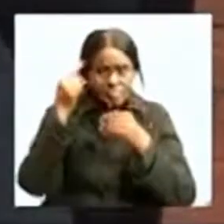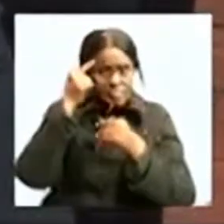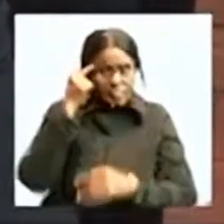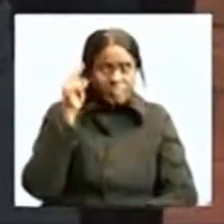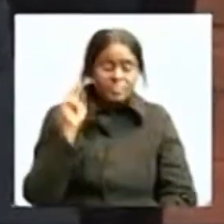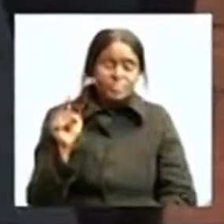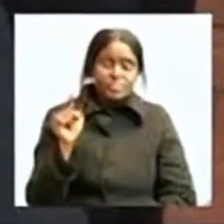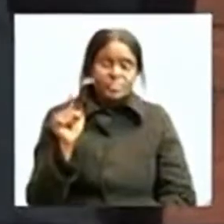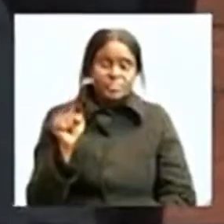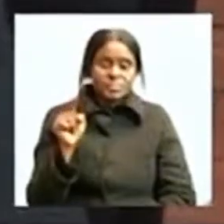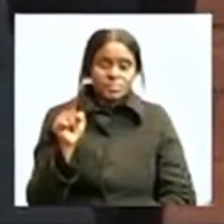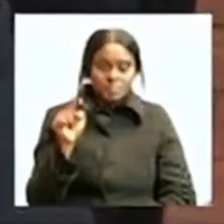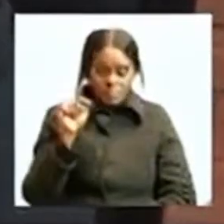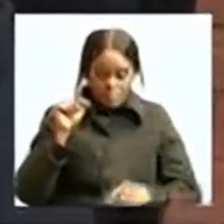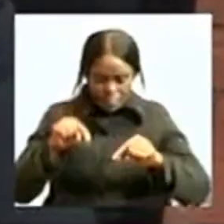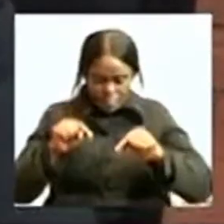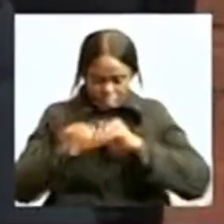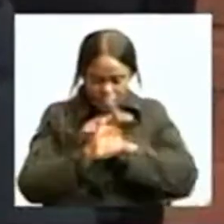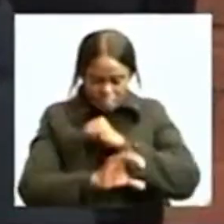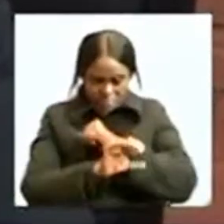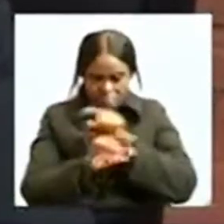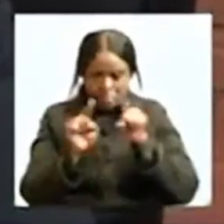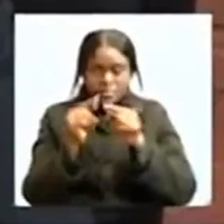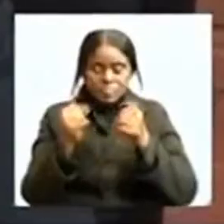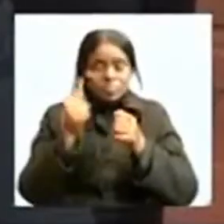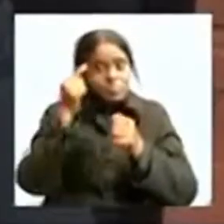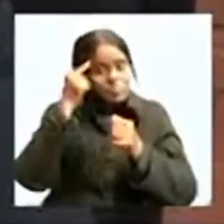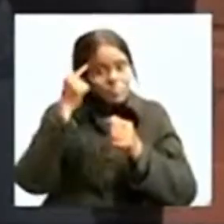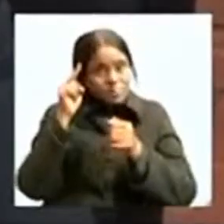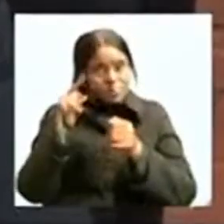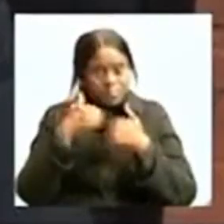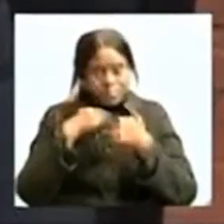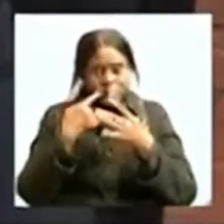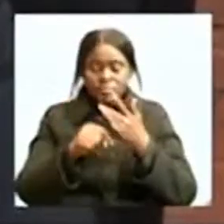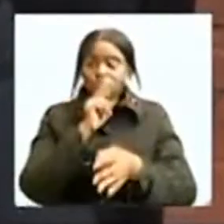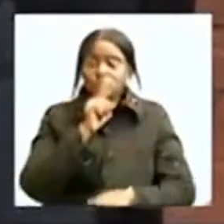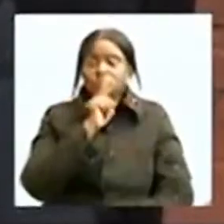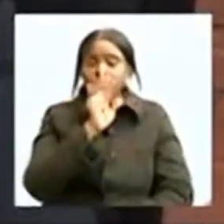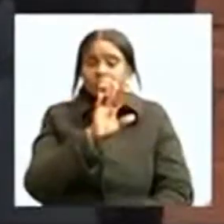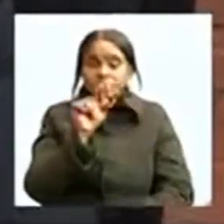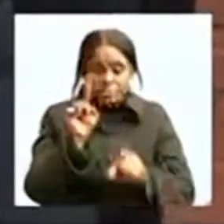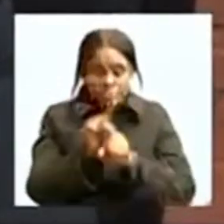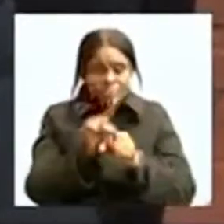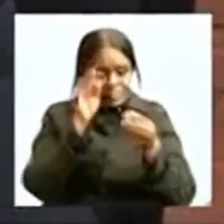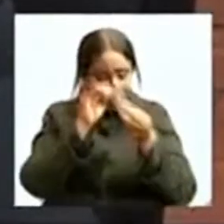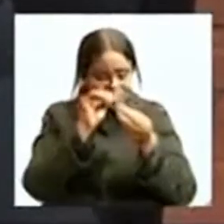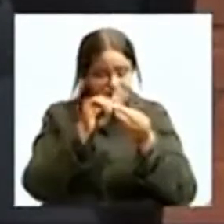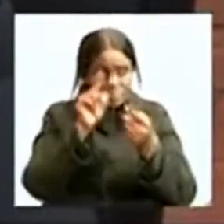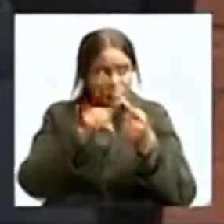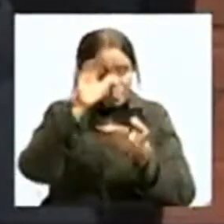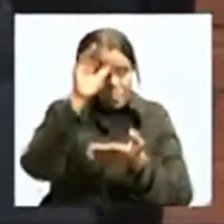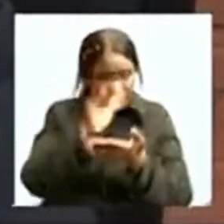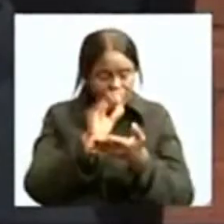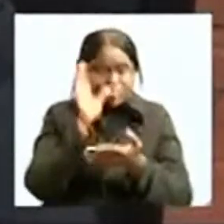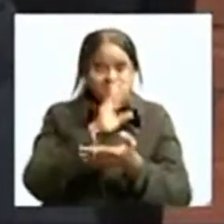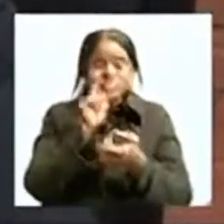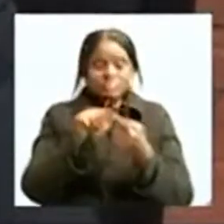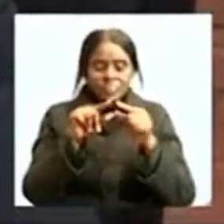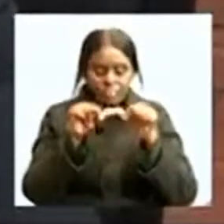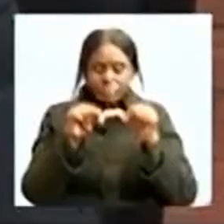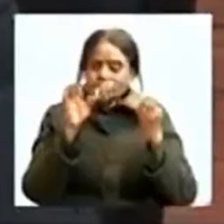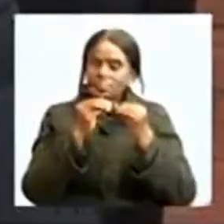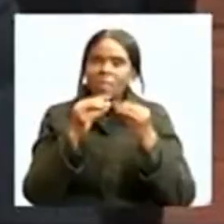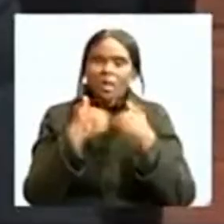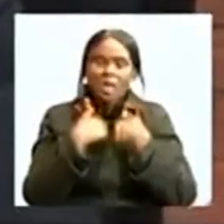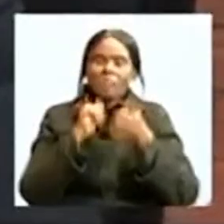government of this republic, the current government, that it has really gone further to reduce it. But still we have